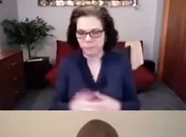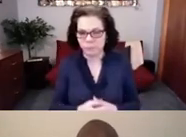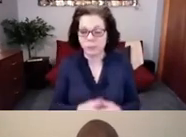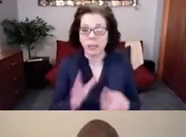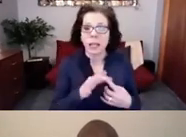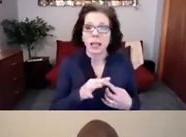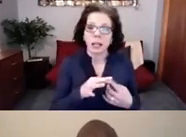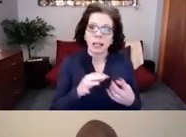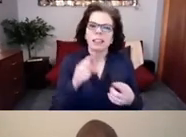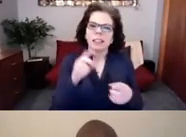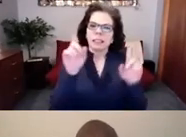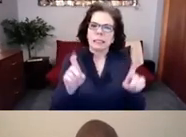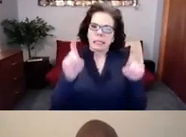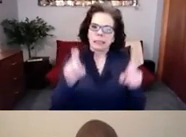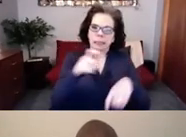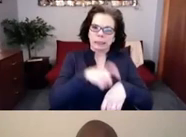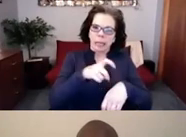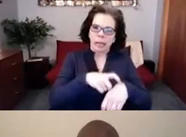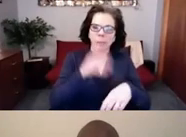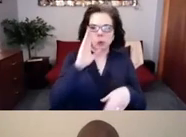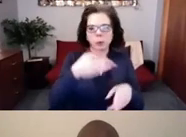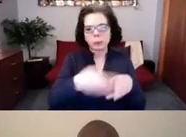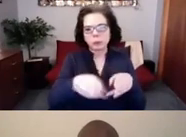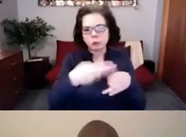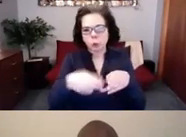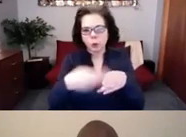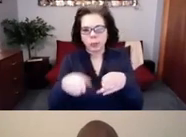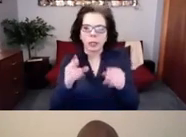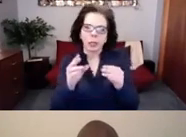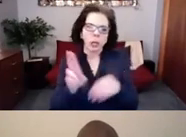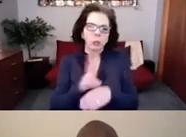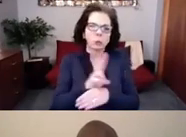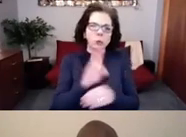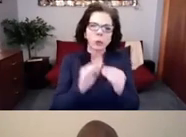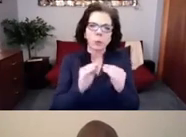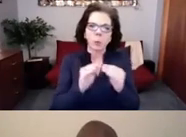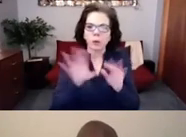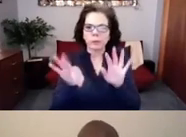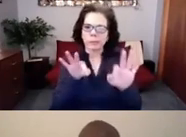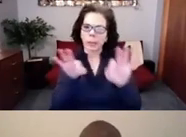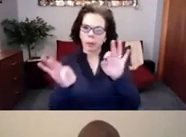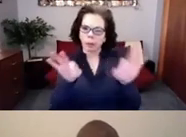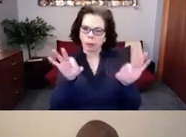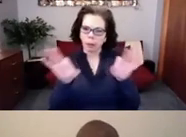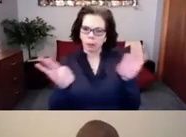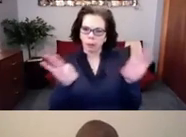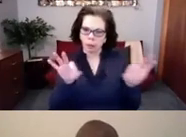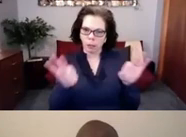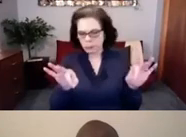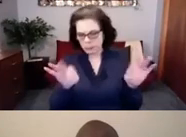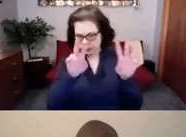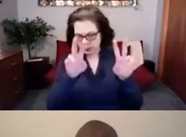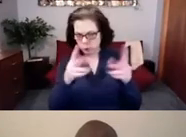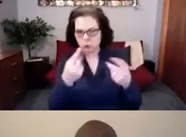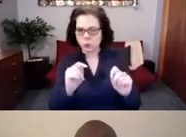be shortened and they will use sort of a sampling to get some diagnostic information to see